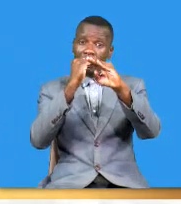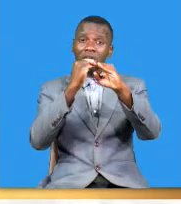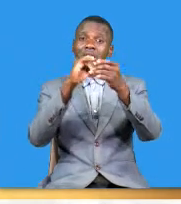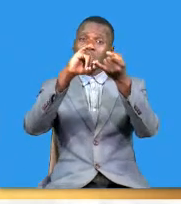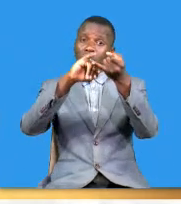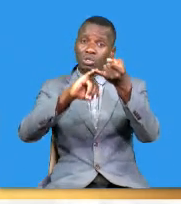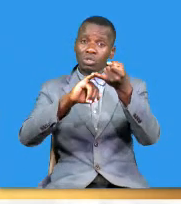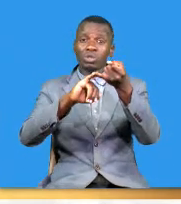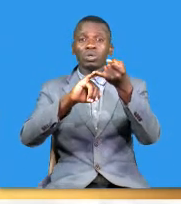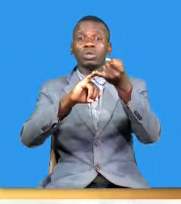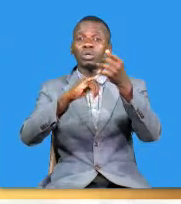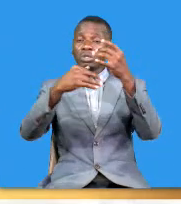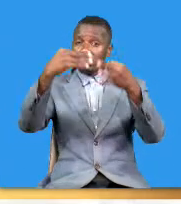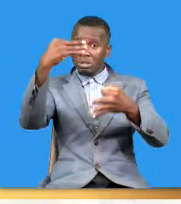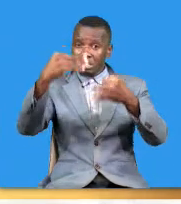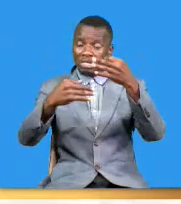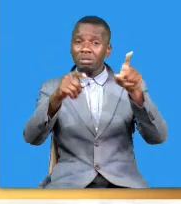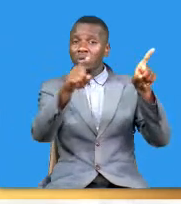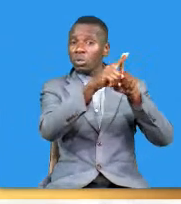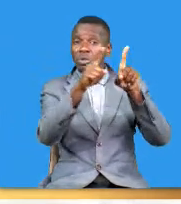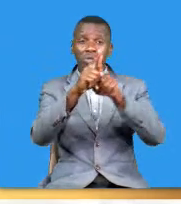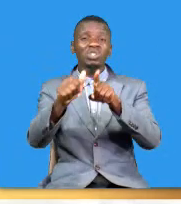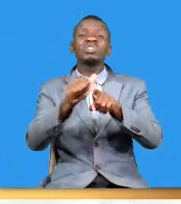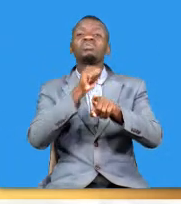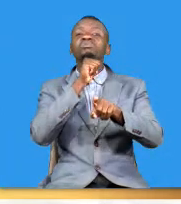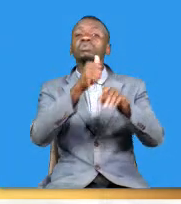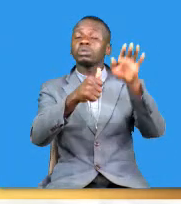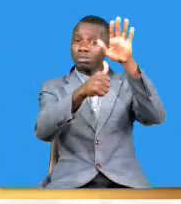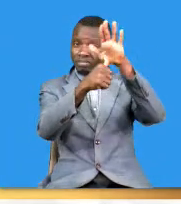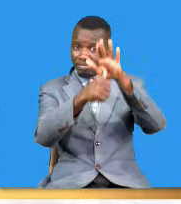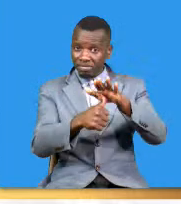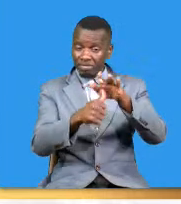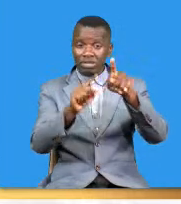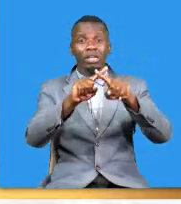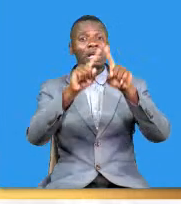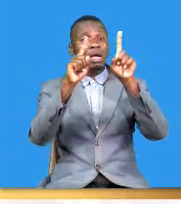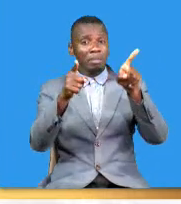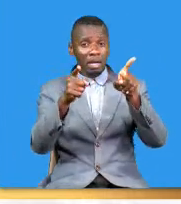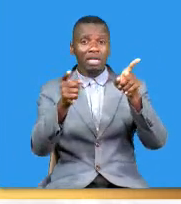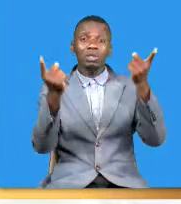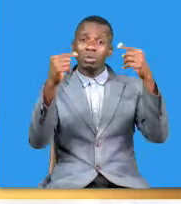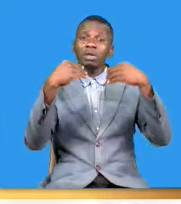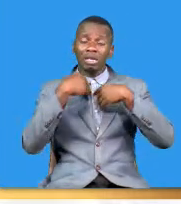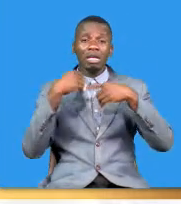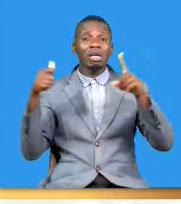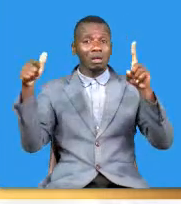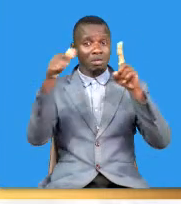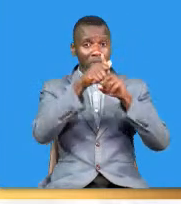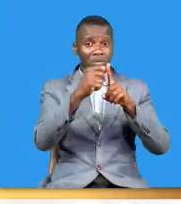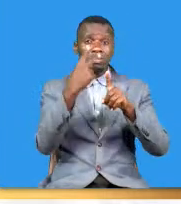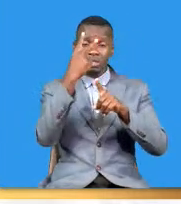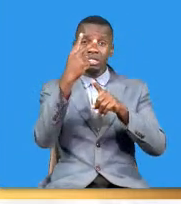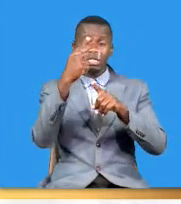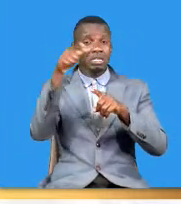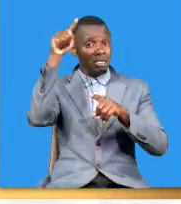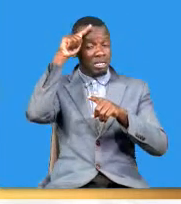equality, and non-discrimination. However, to this achievement, the Gender Equality